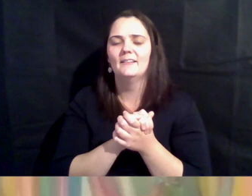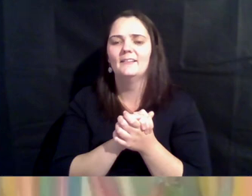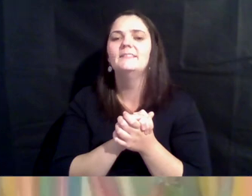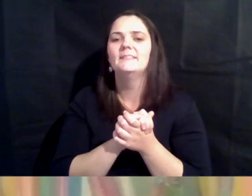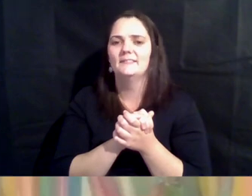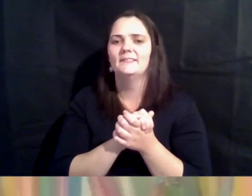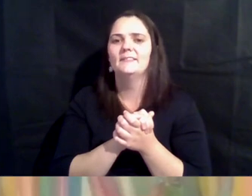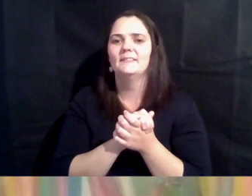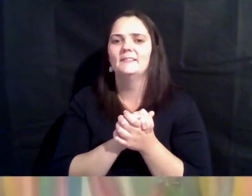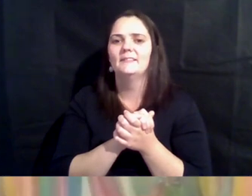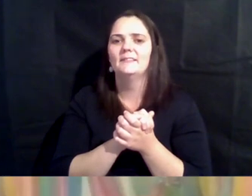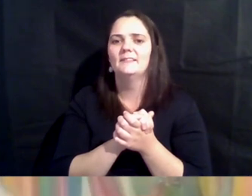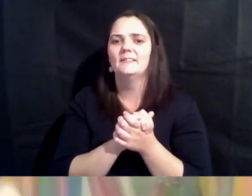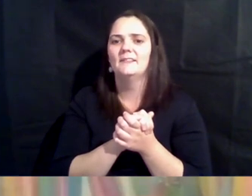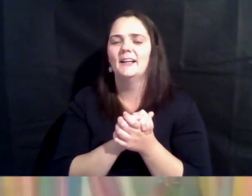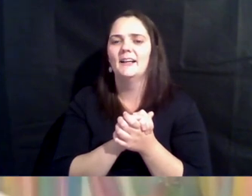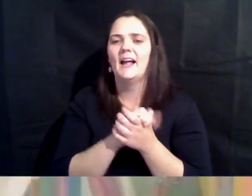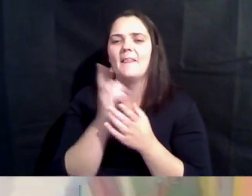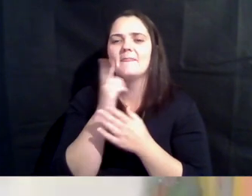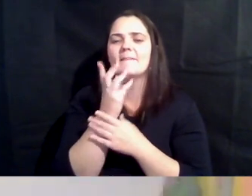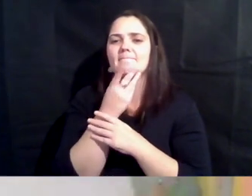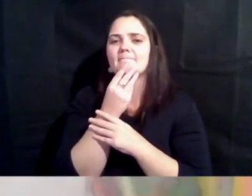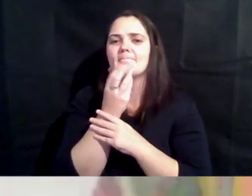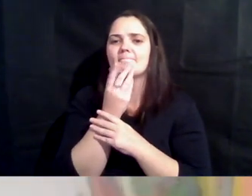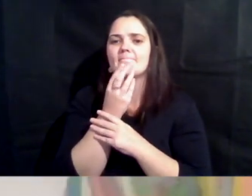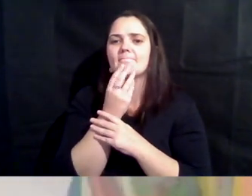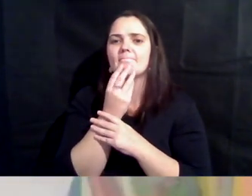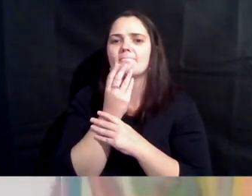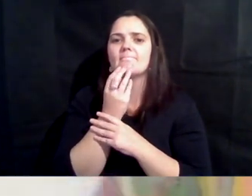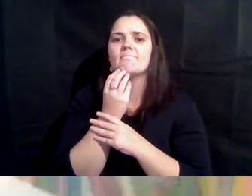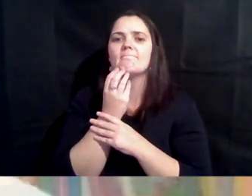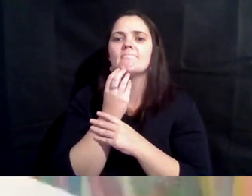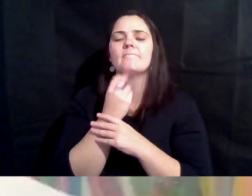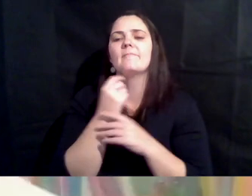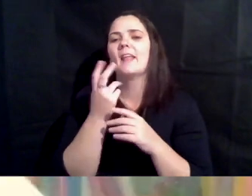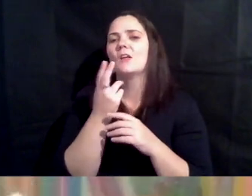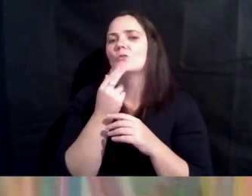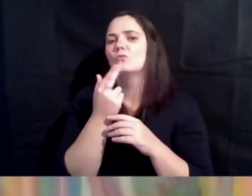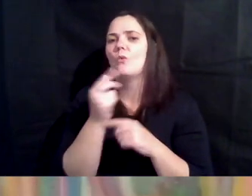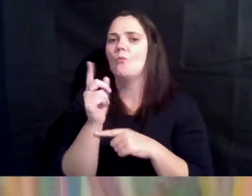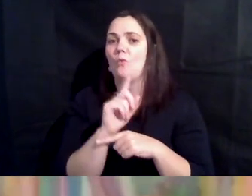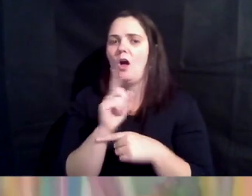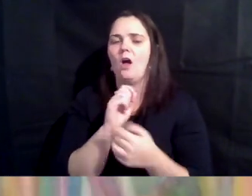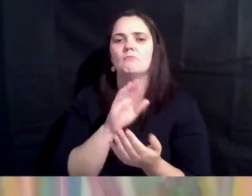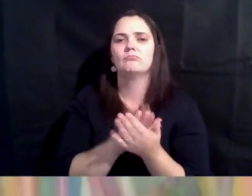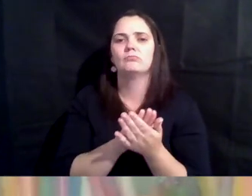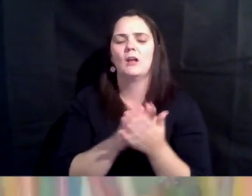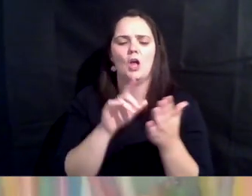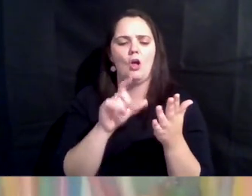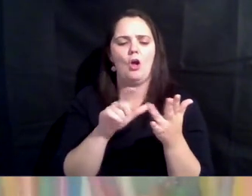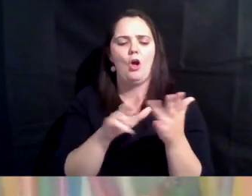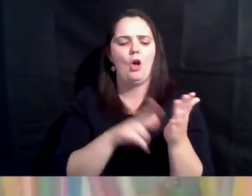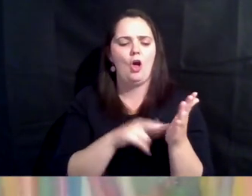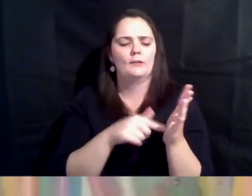stuff that I like. That's cute. I think what I'm going to do is, I think maybe it'd be cute to make like a little contents page, like within this zine, you